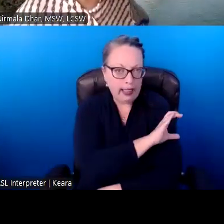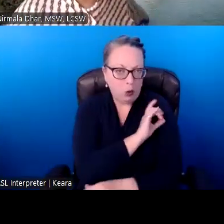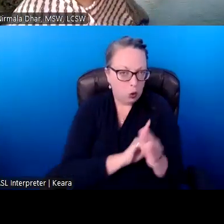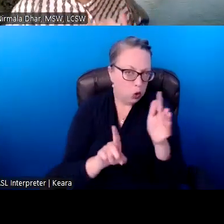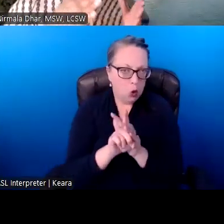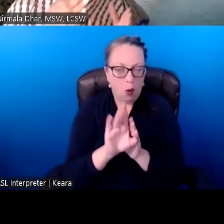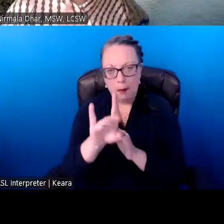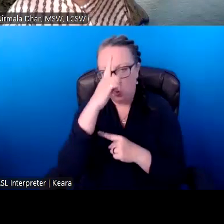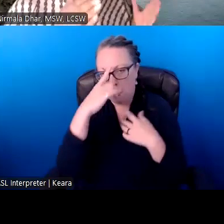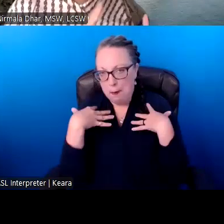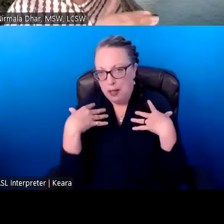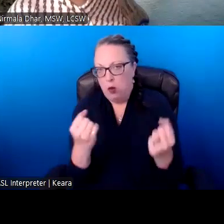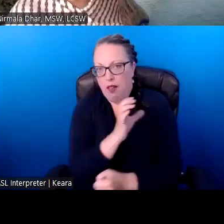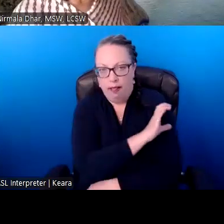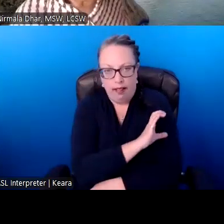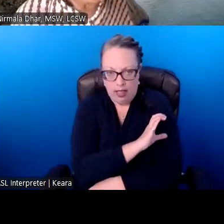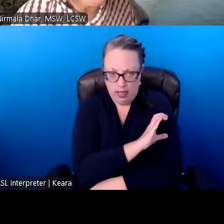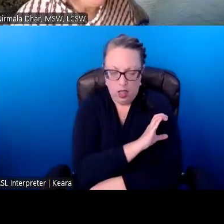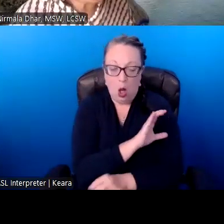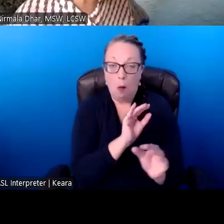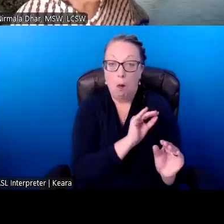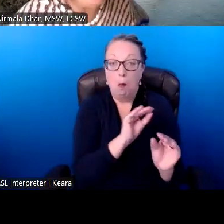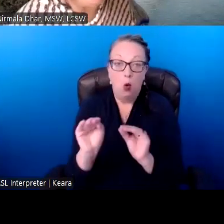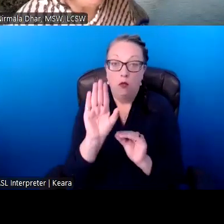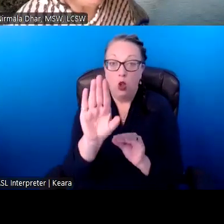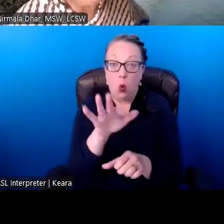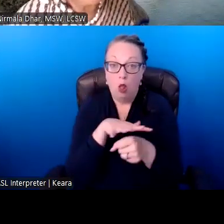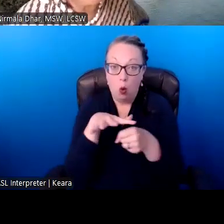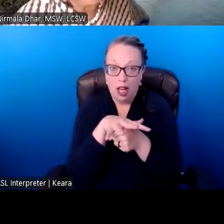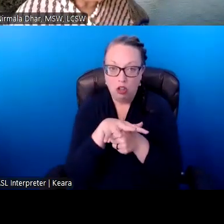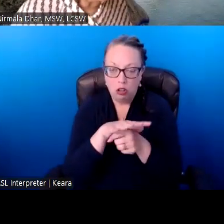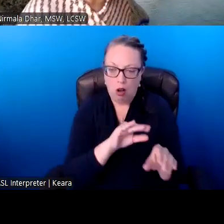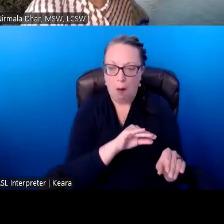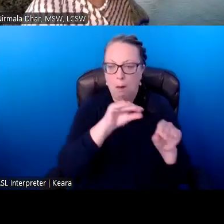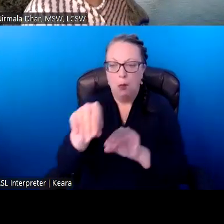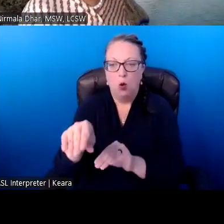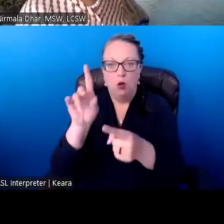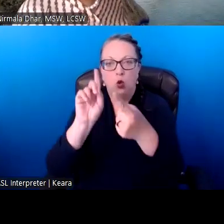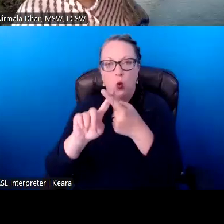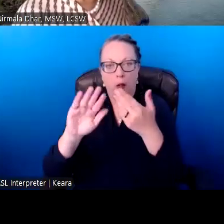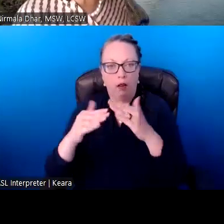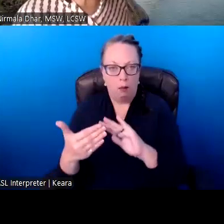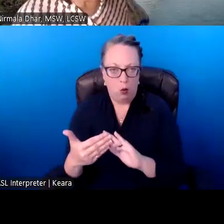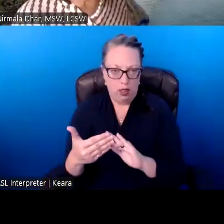health clinic. Move your front door to the community, such as